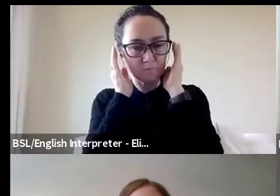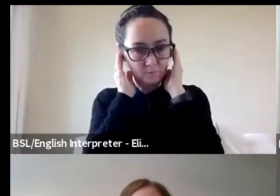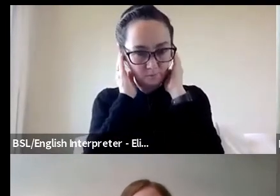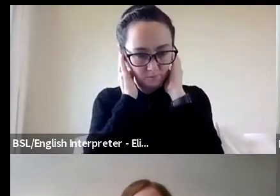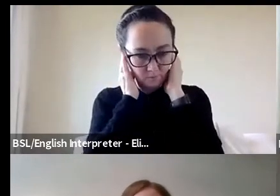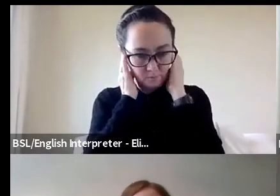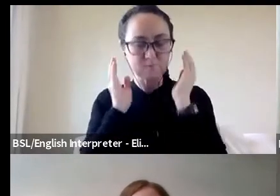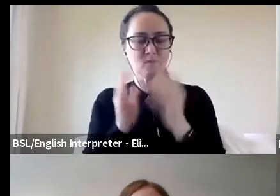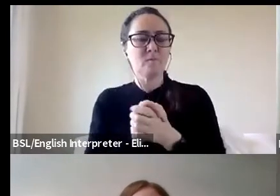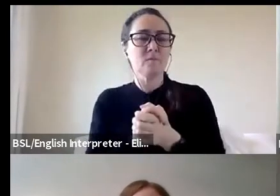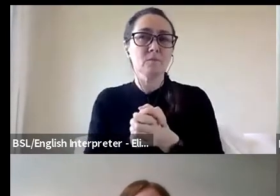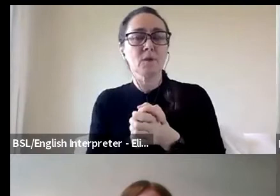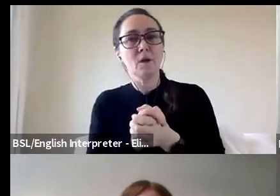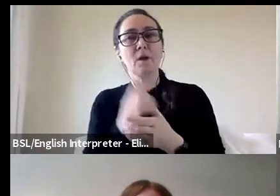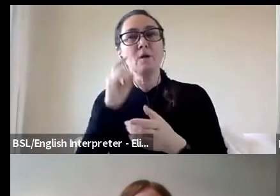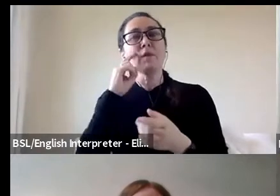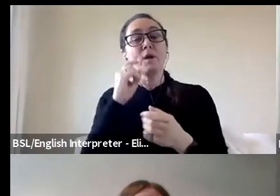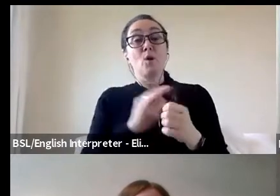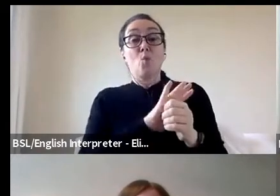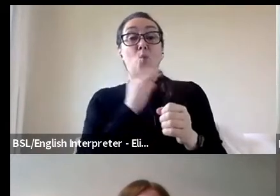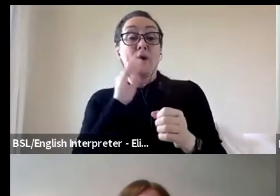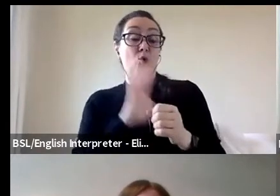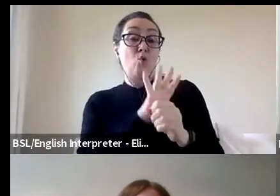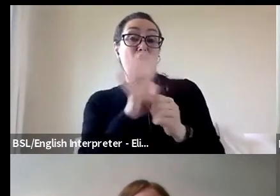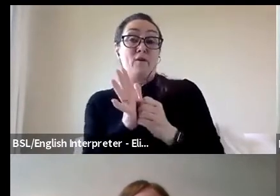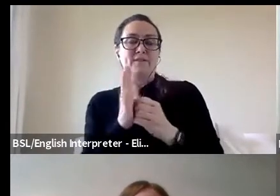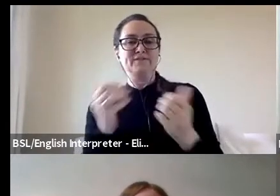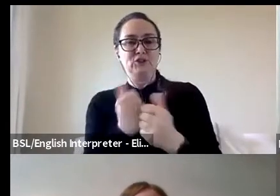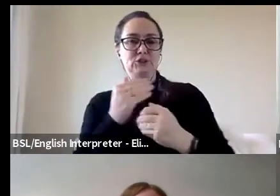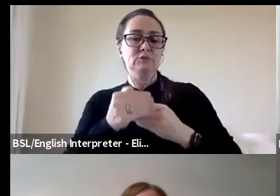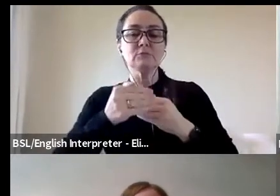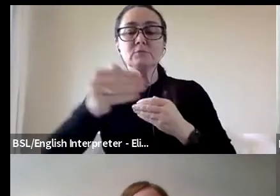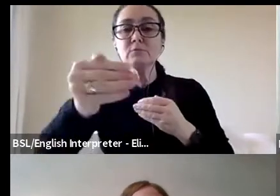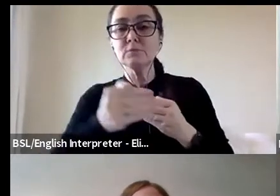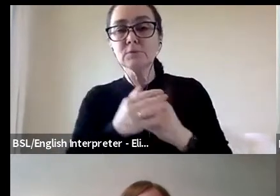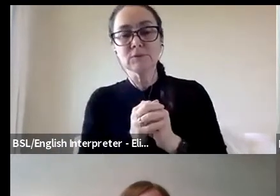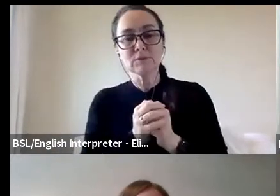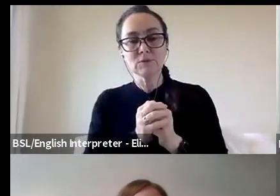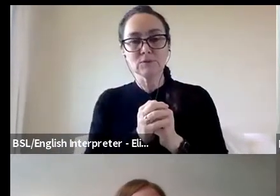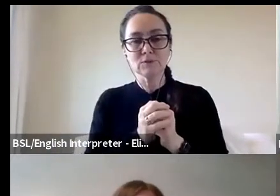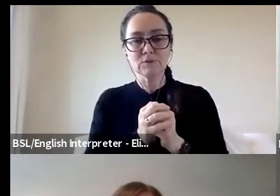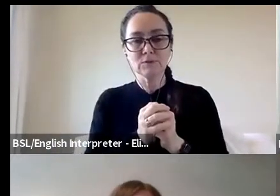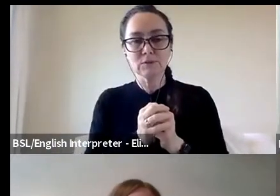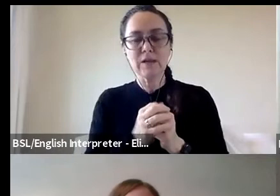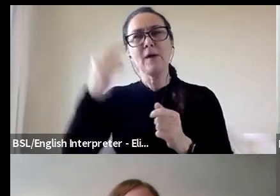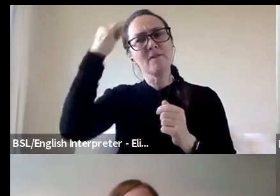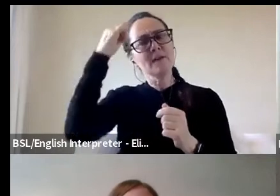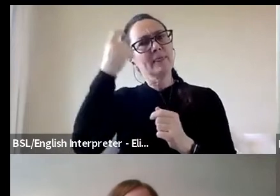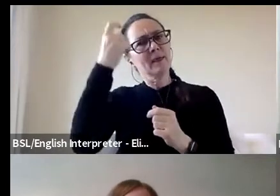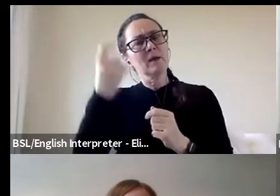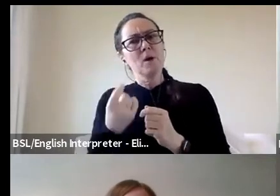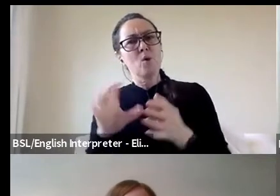more wider things, sort of post-COVID as well, I think keeping a lot of the at-home working, the flexible